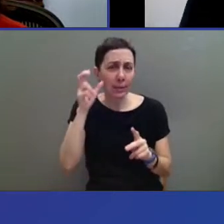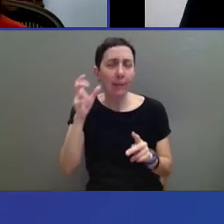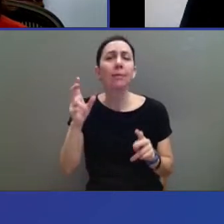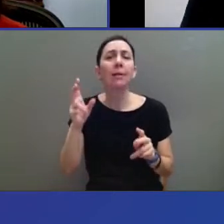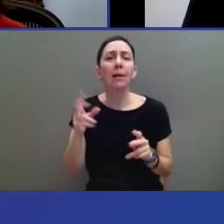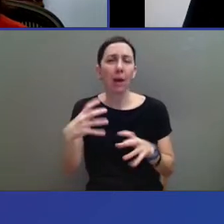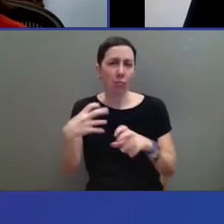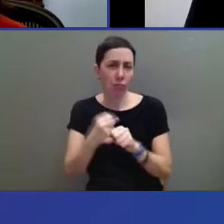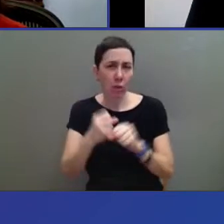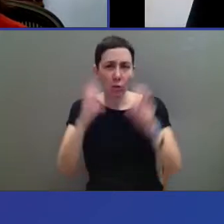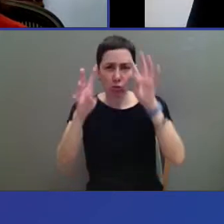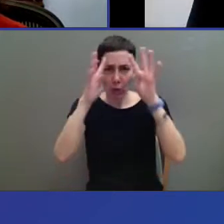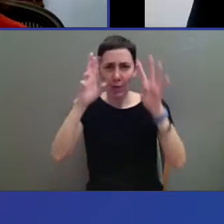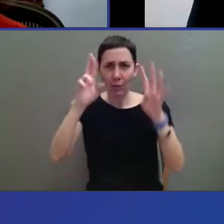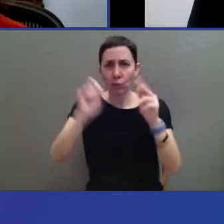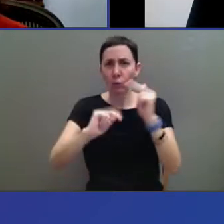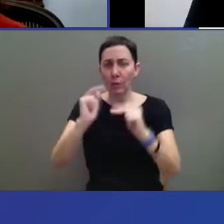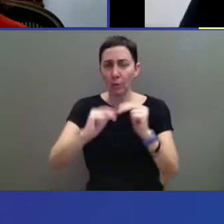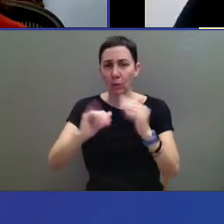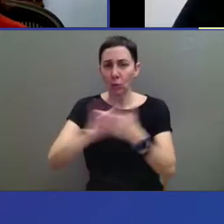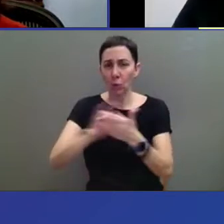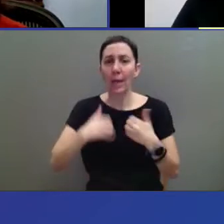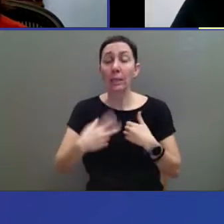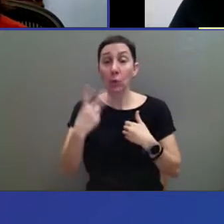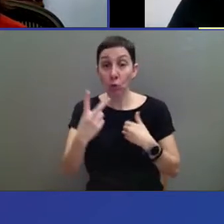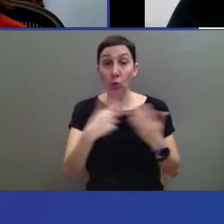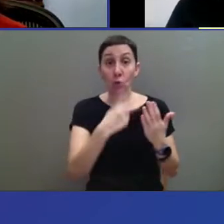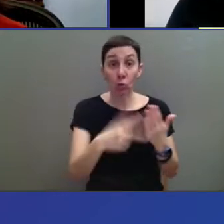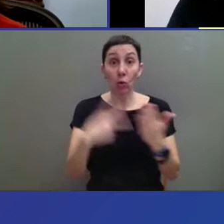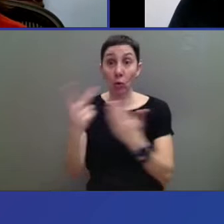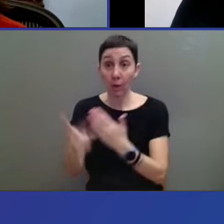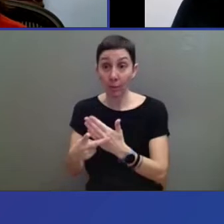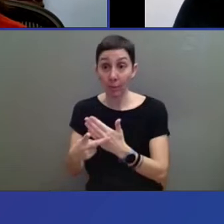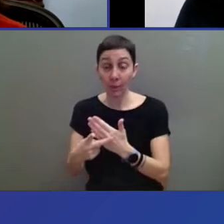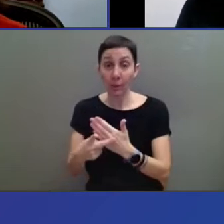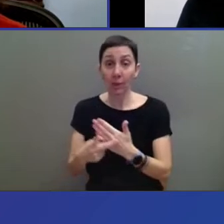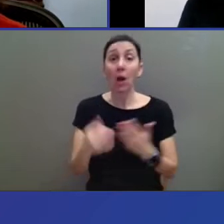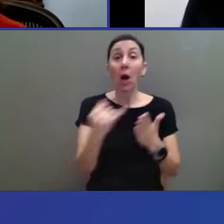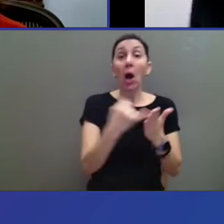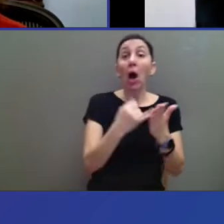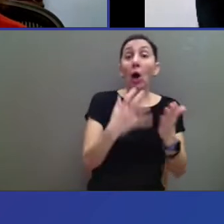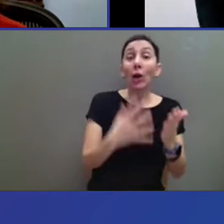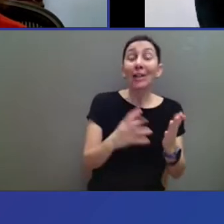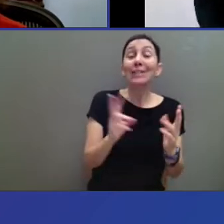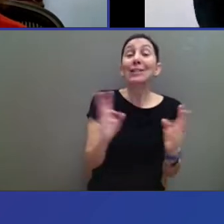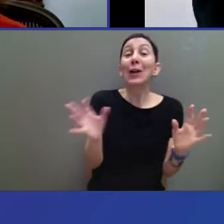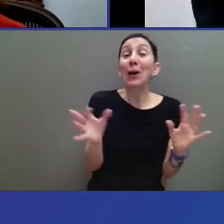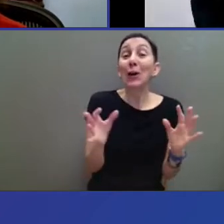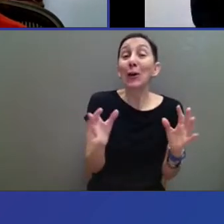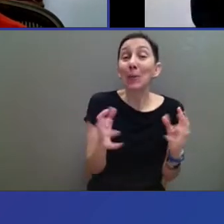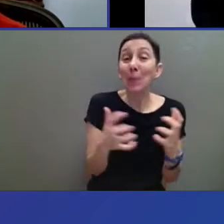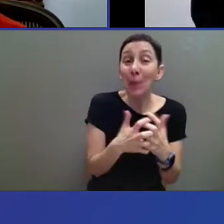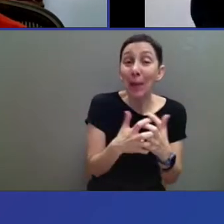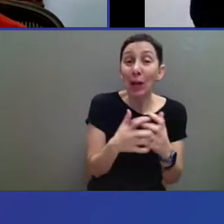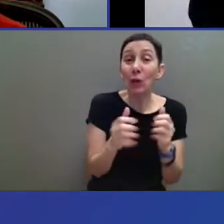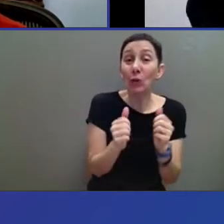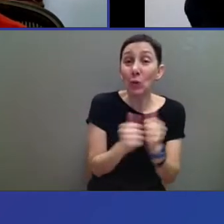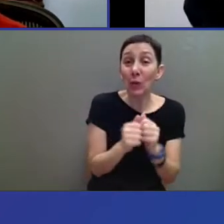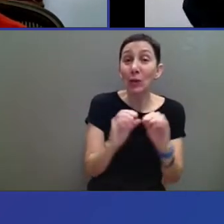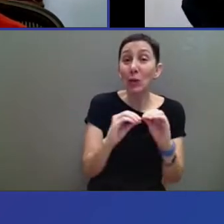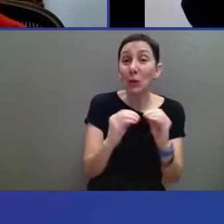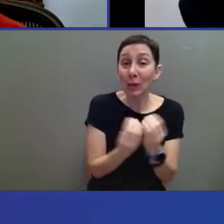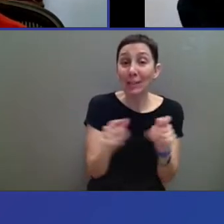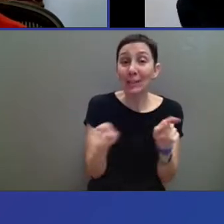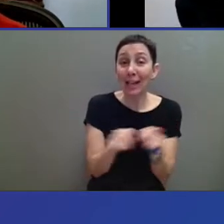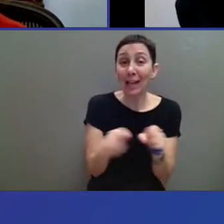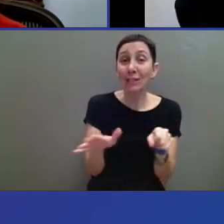Rebuild New York has 2 programs. One where artists are paired with an organization as a full-time employee